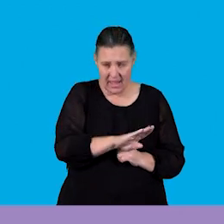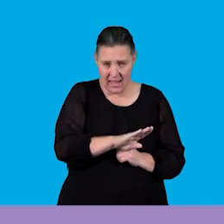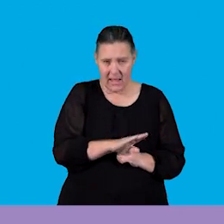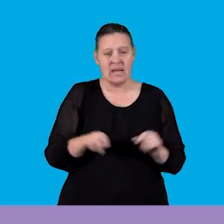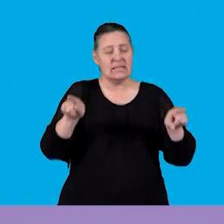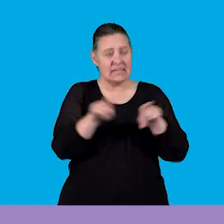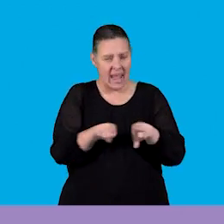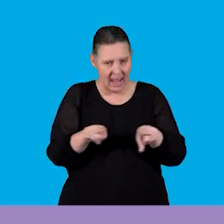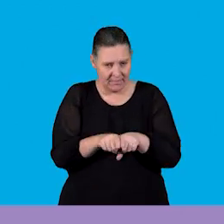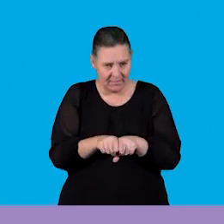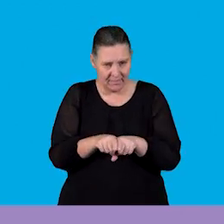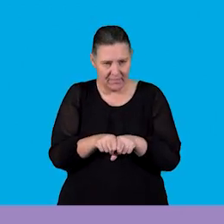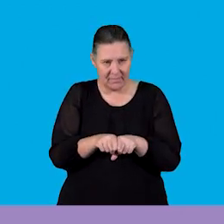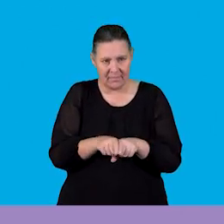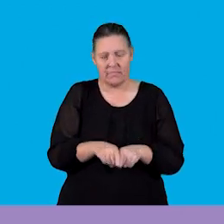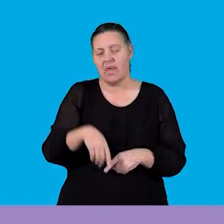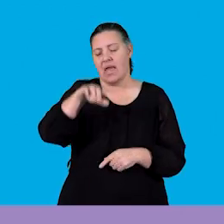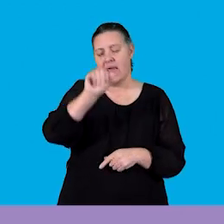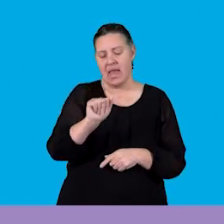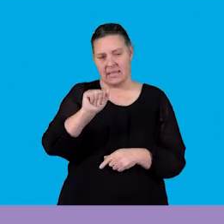that AB is equals to